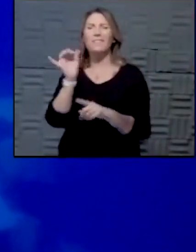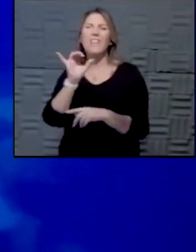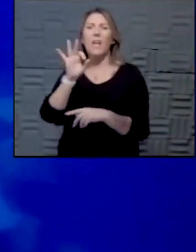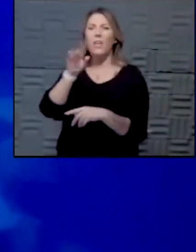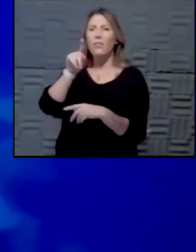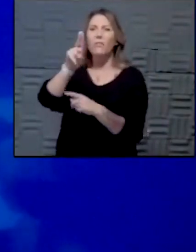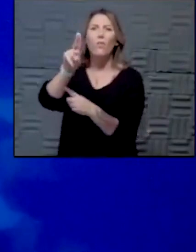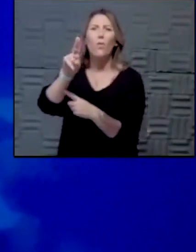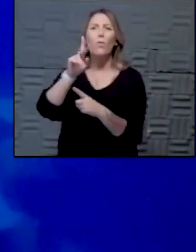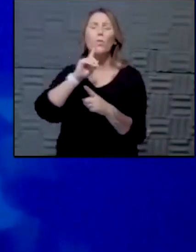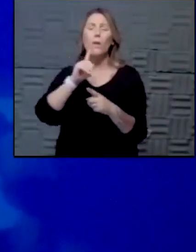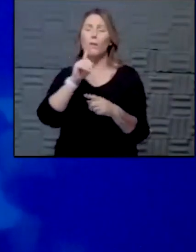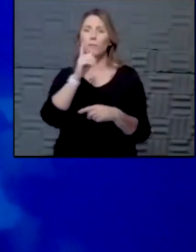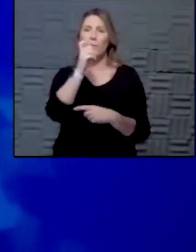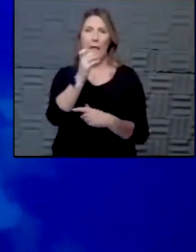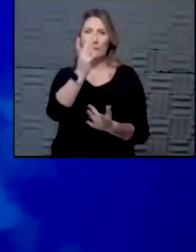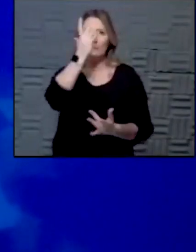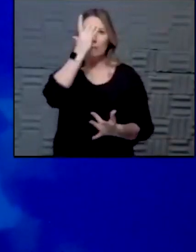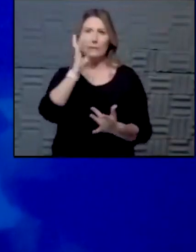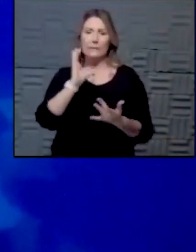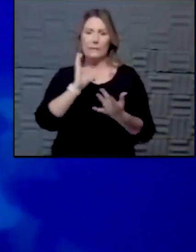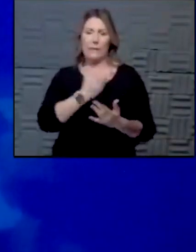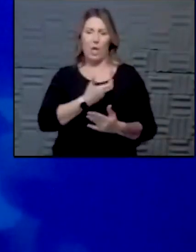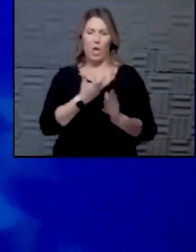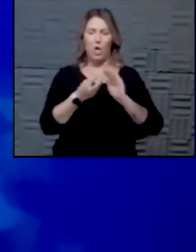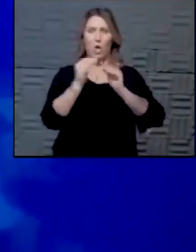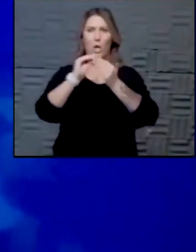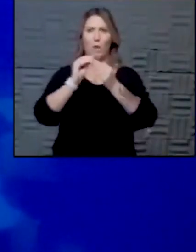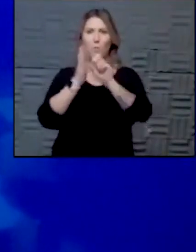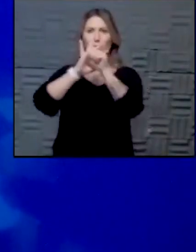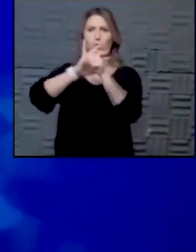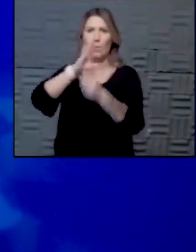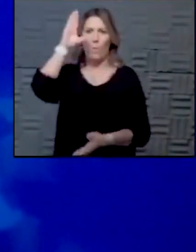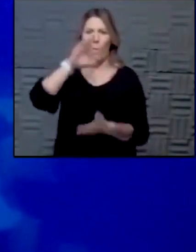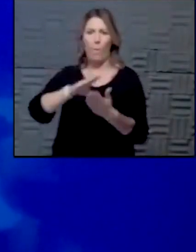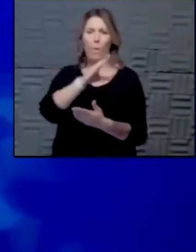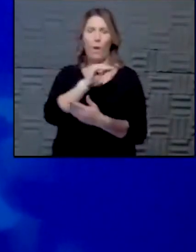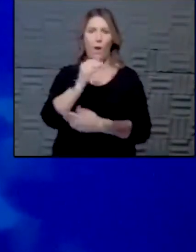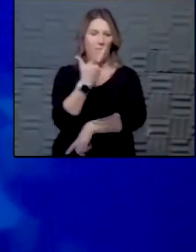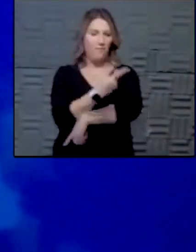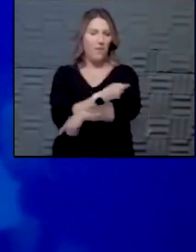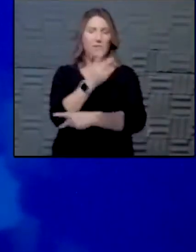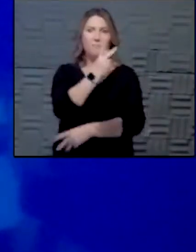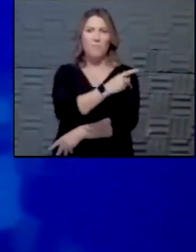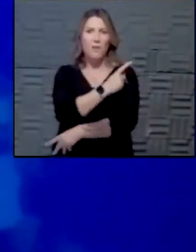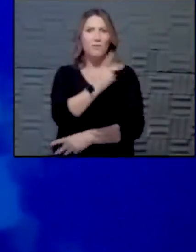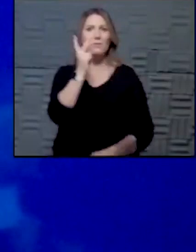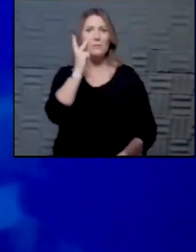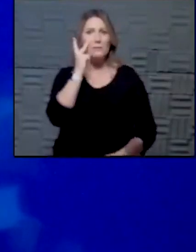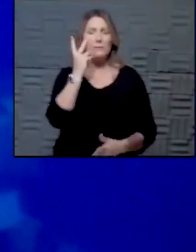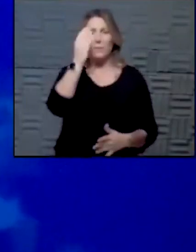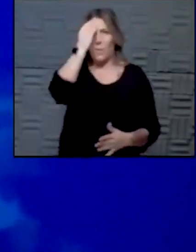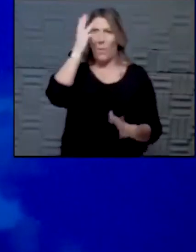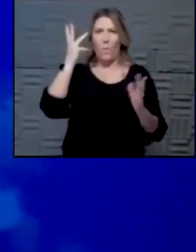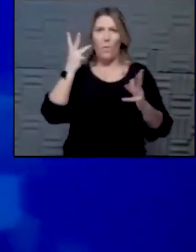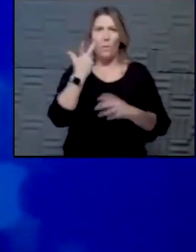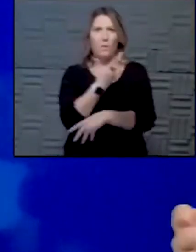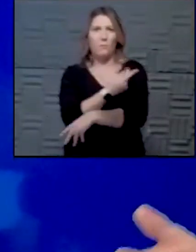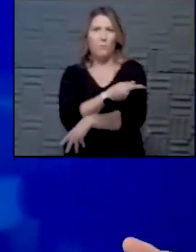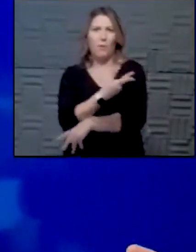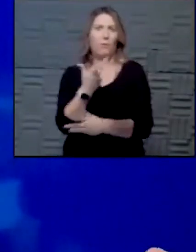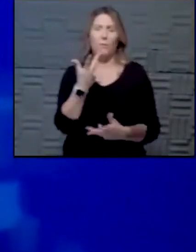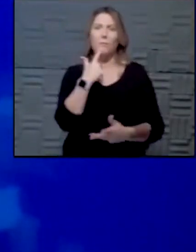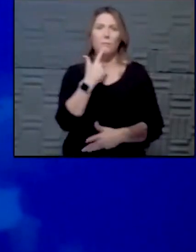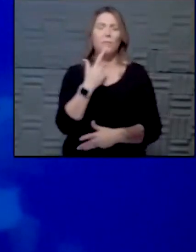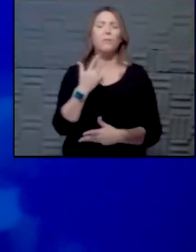going to get as sick. And with COVID, our numbers drop like a rock. And our vaccinated patients, those who we've seen that we know are vaccinated, we're just not